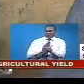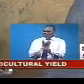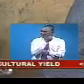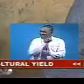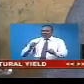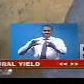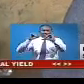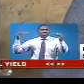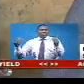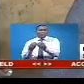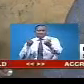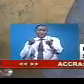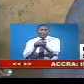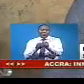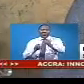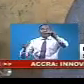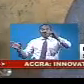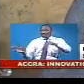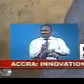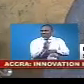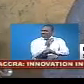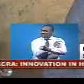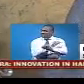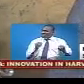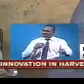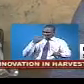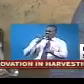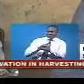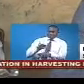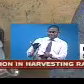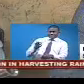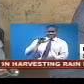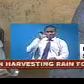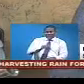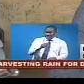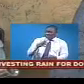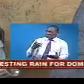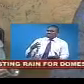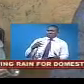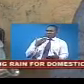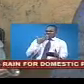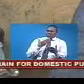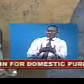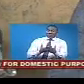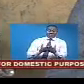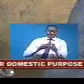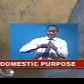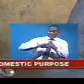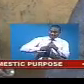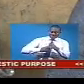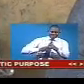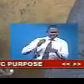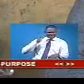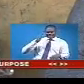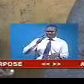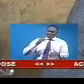made such a contribution towards tennis. We want to assure them that this is going to be a fraternity that